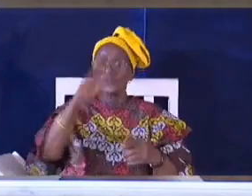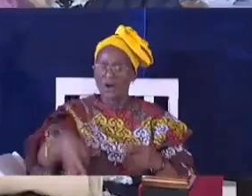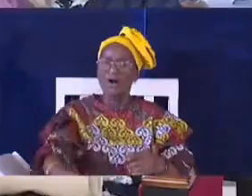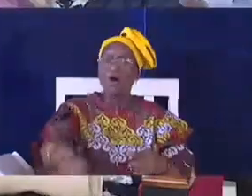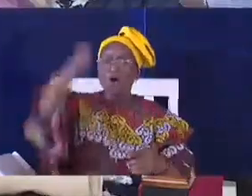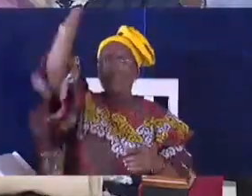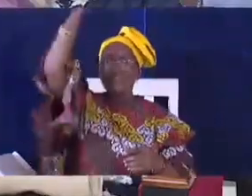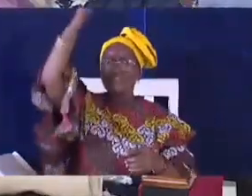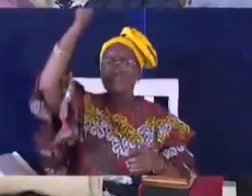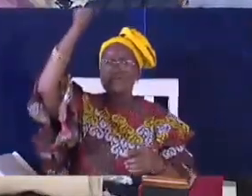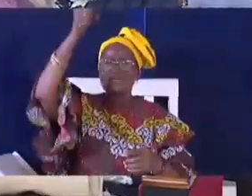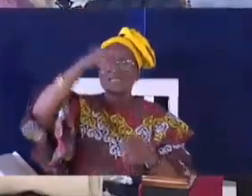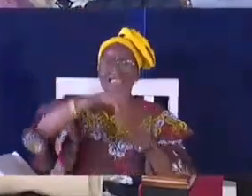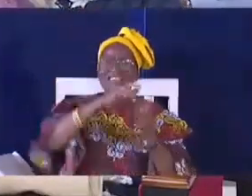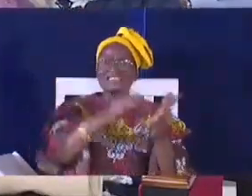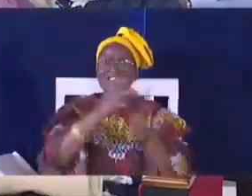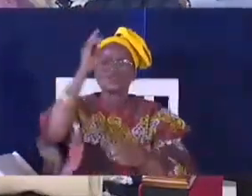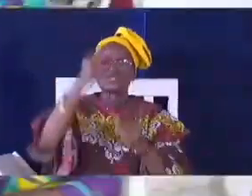uprooted.